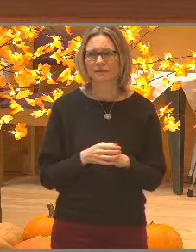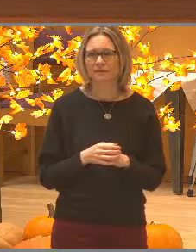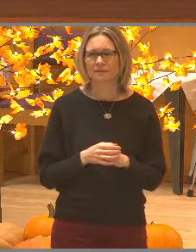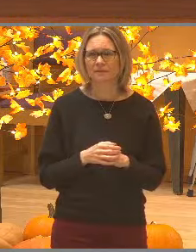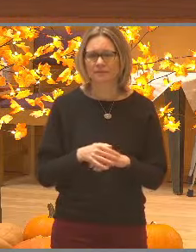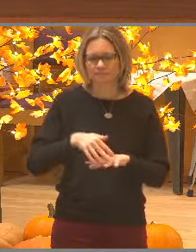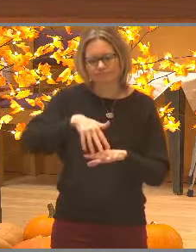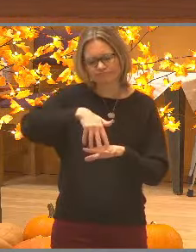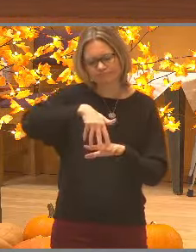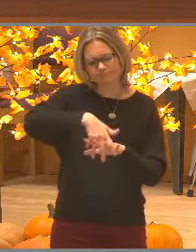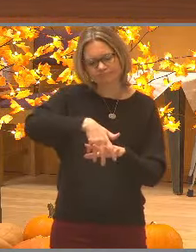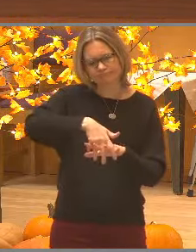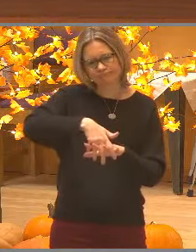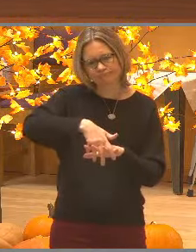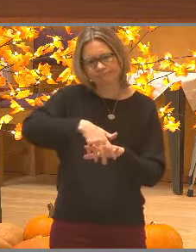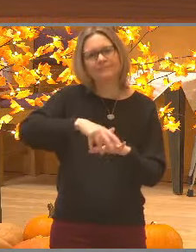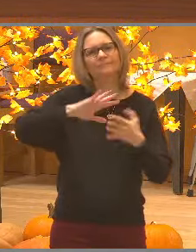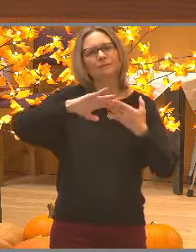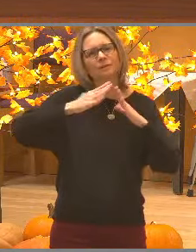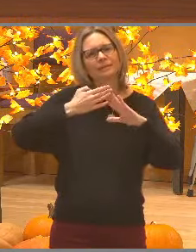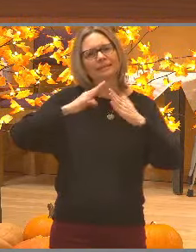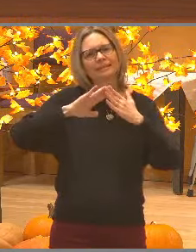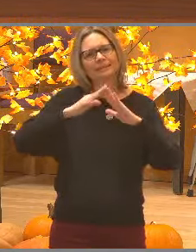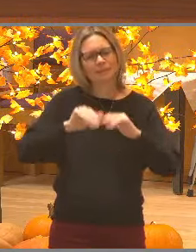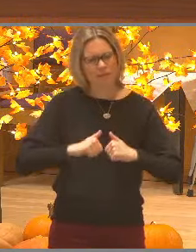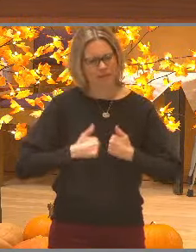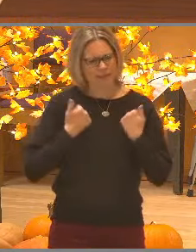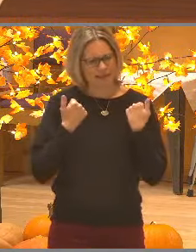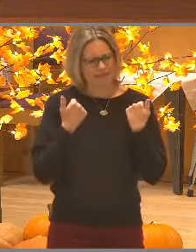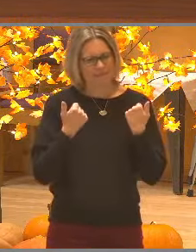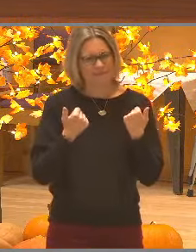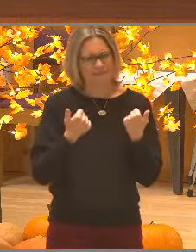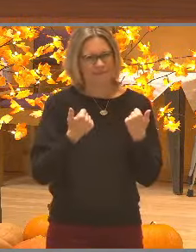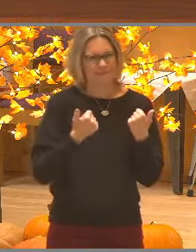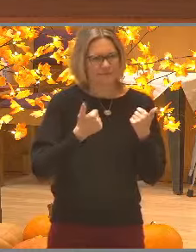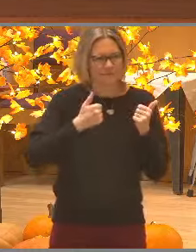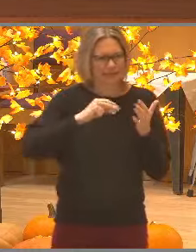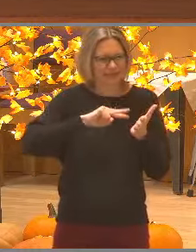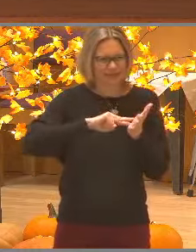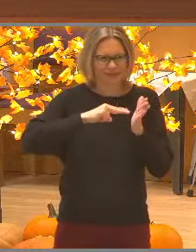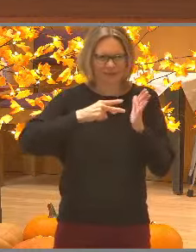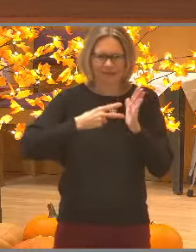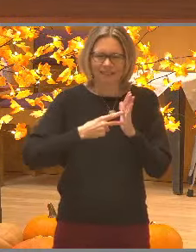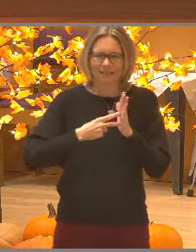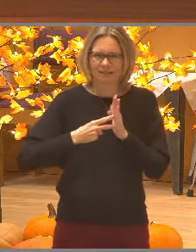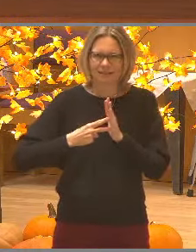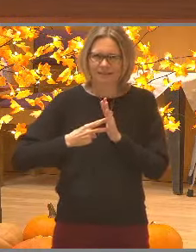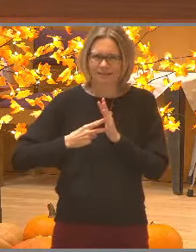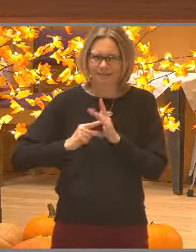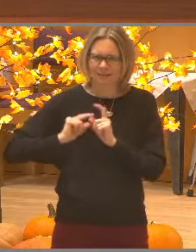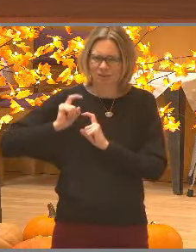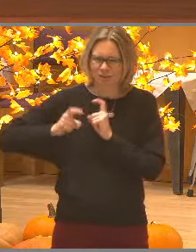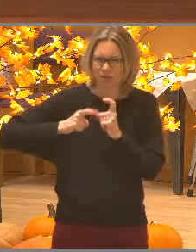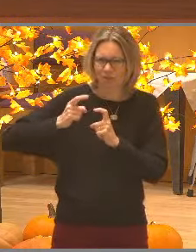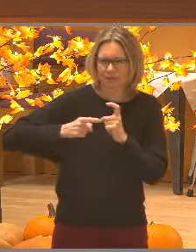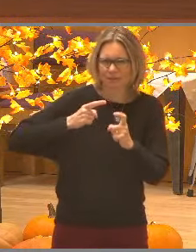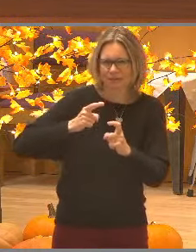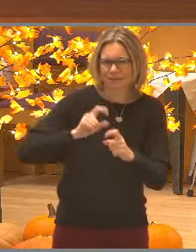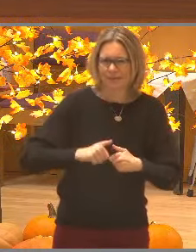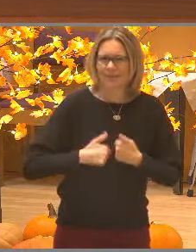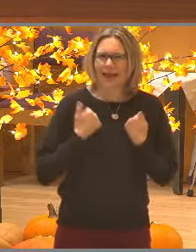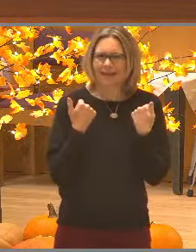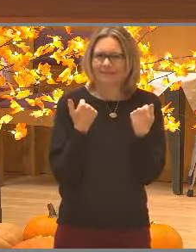Rooted in community is to live intentionally a generous life